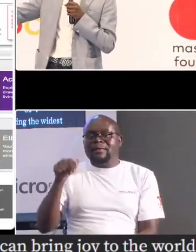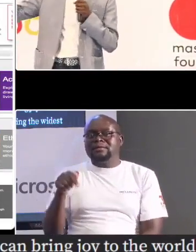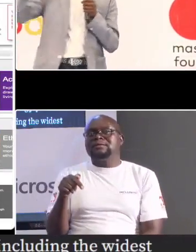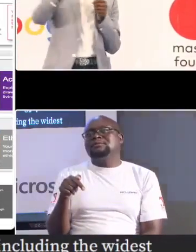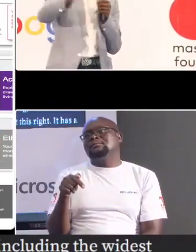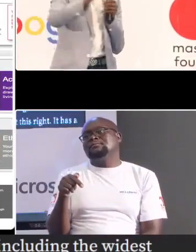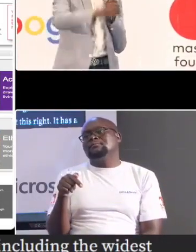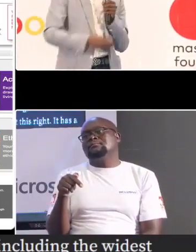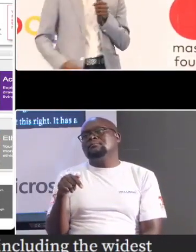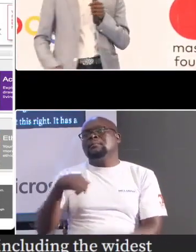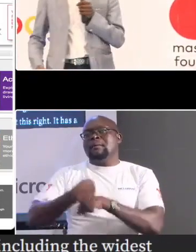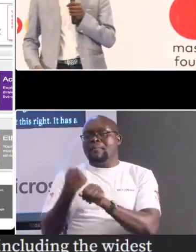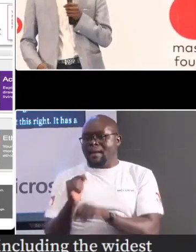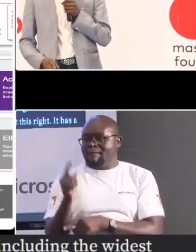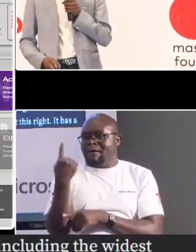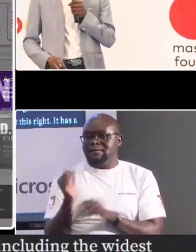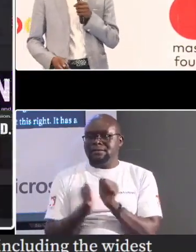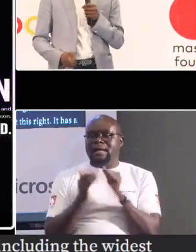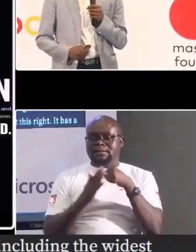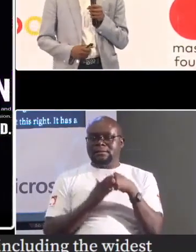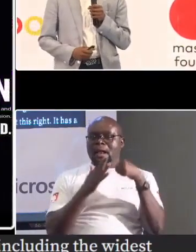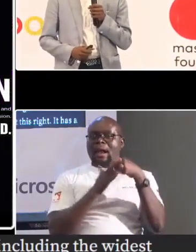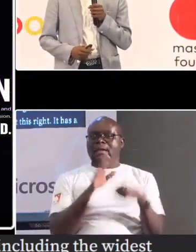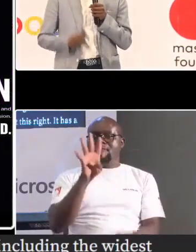book that the term first appeared in 1994.